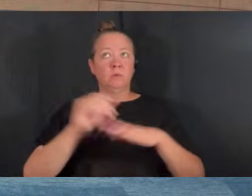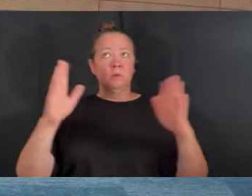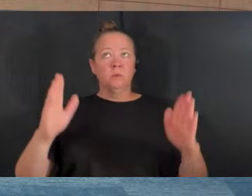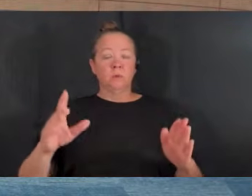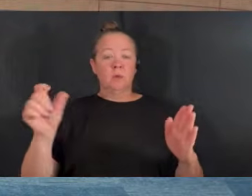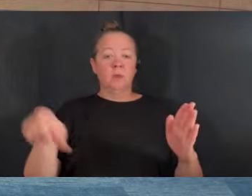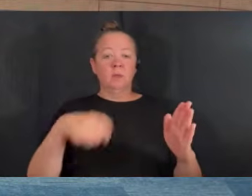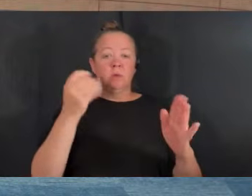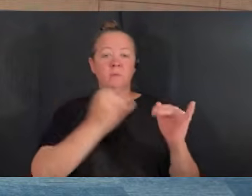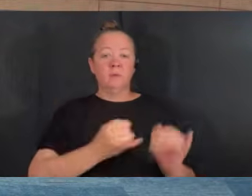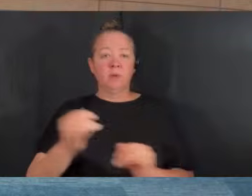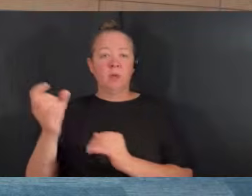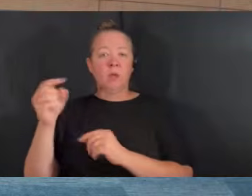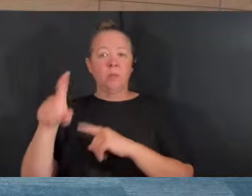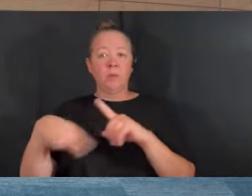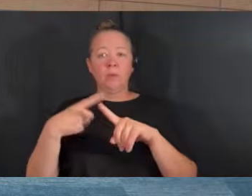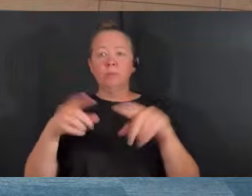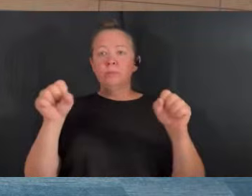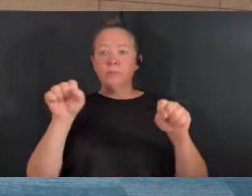litigation.